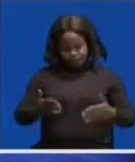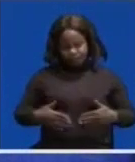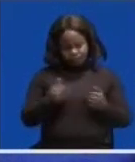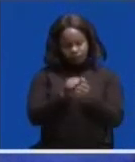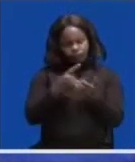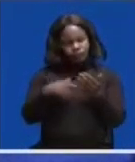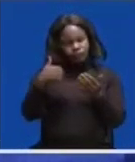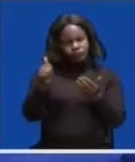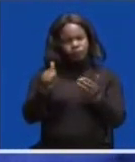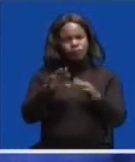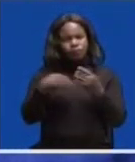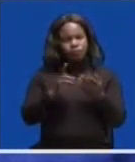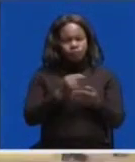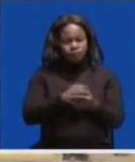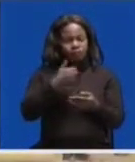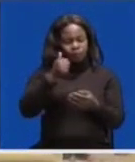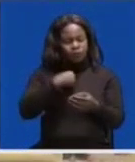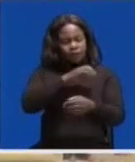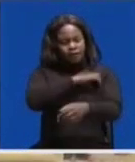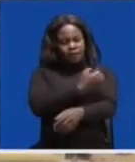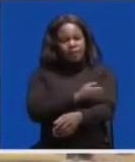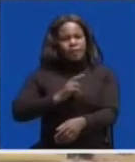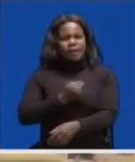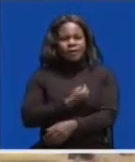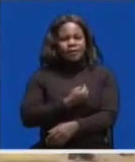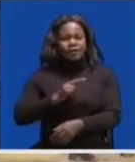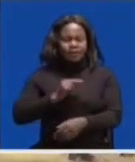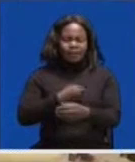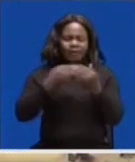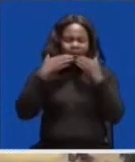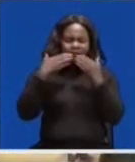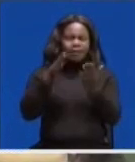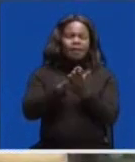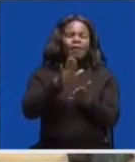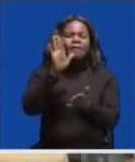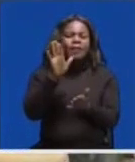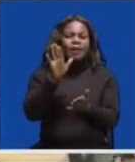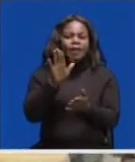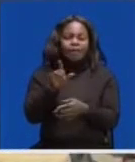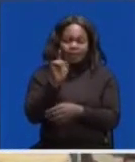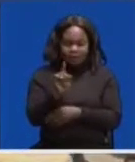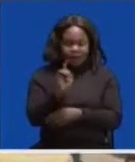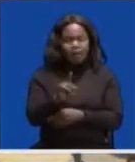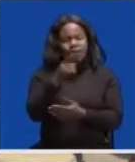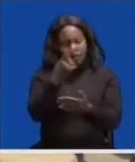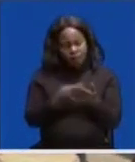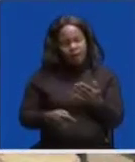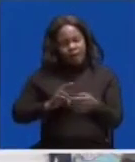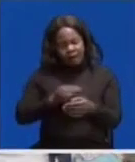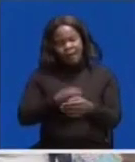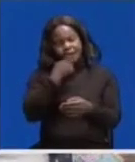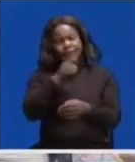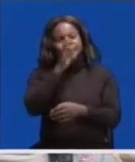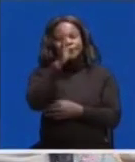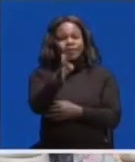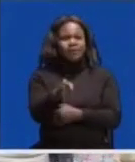empowered us, he has removed us from poverty. Tuletotera sana pamonga ba masansa ifi evyo tufiro ukuba.